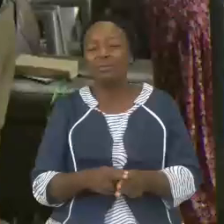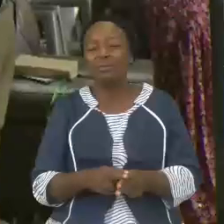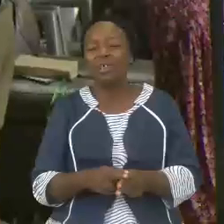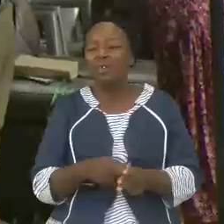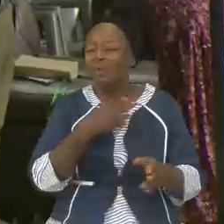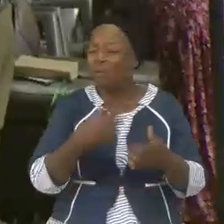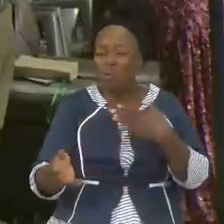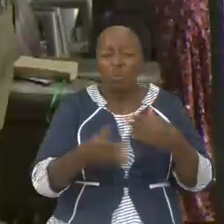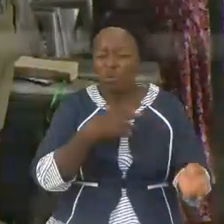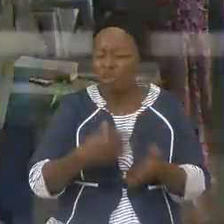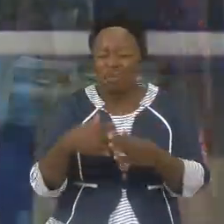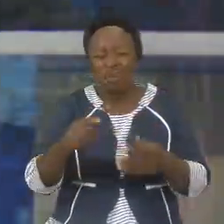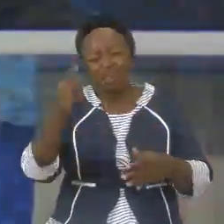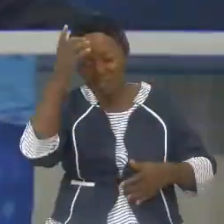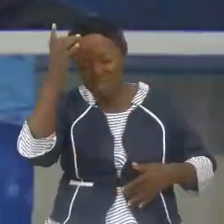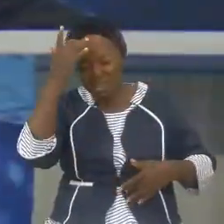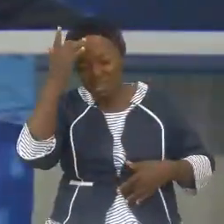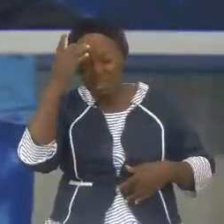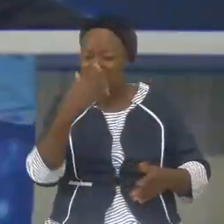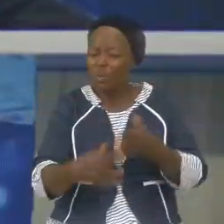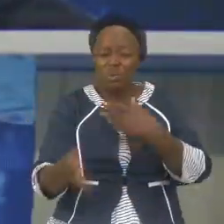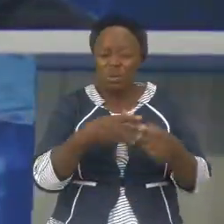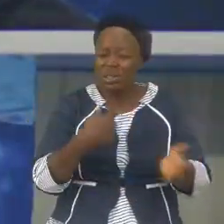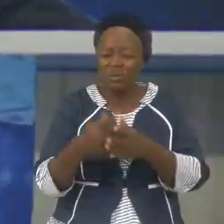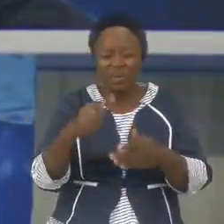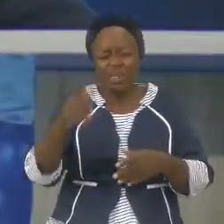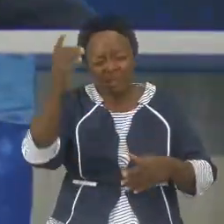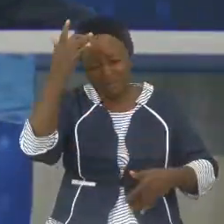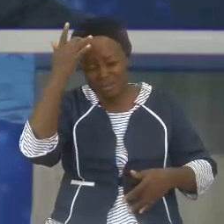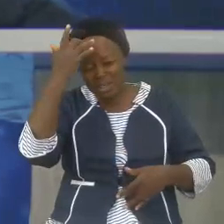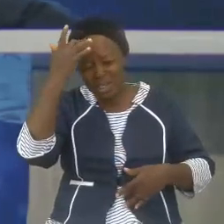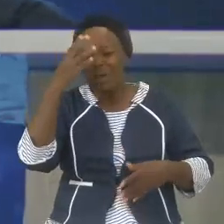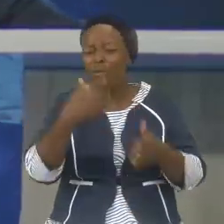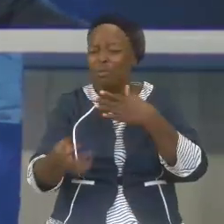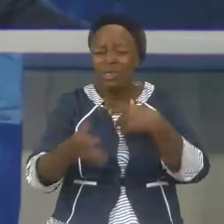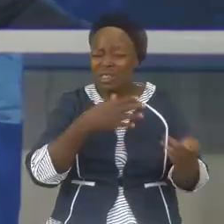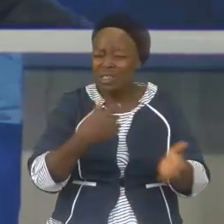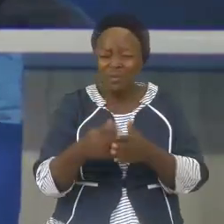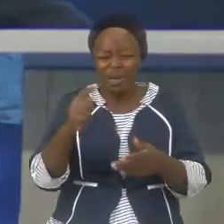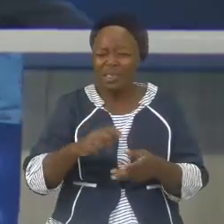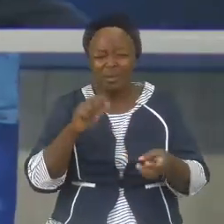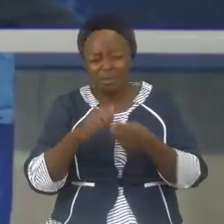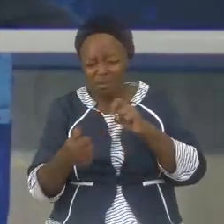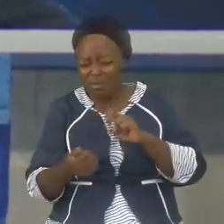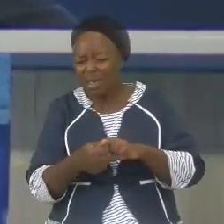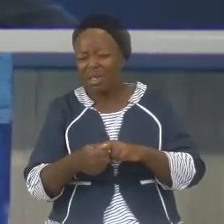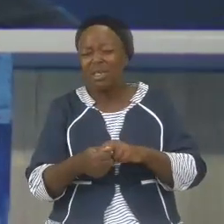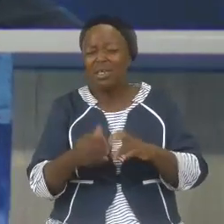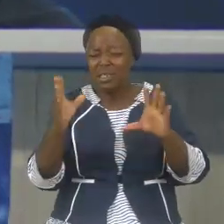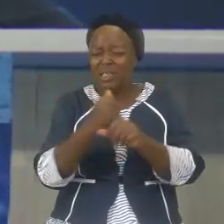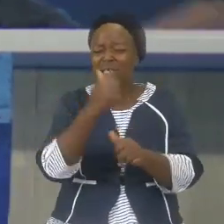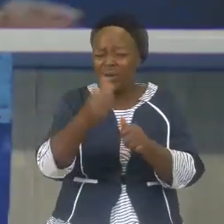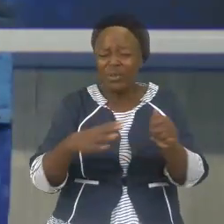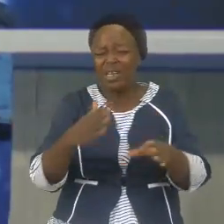Whatever the sickness, whatever the disease, whatever the trouble, take everything